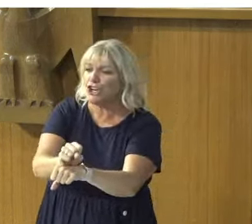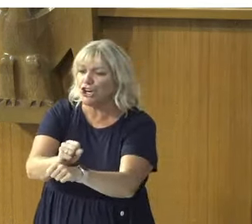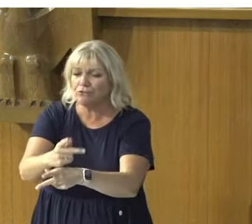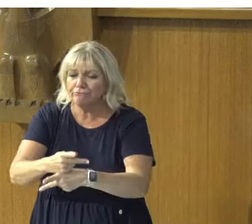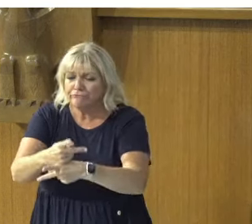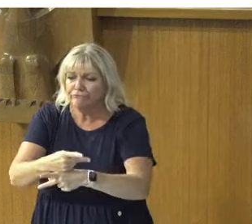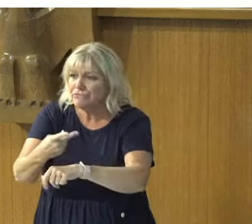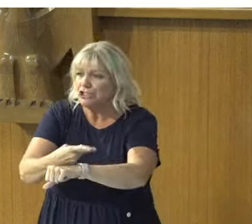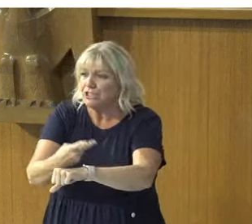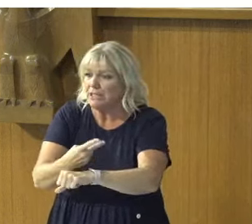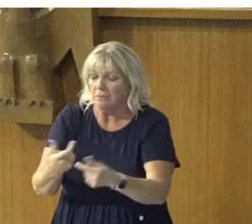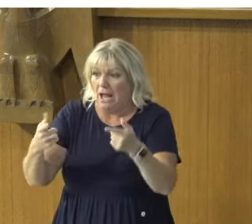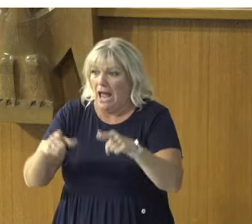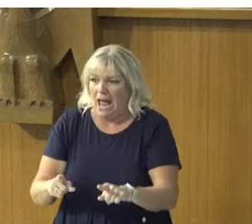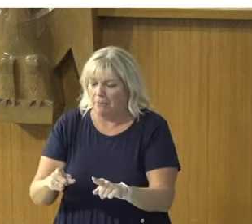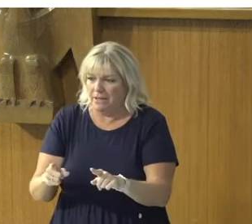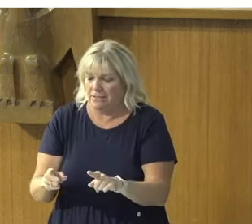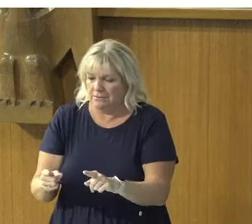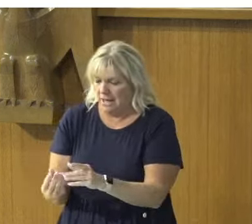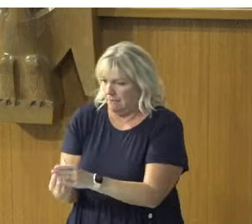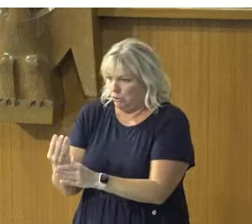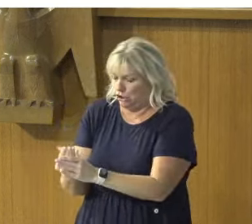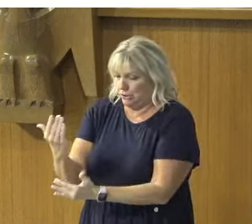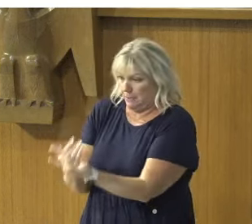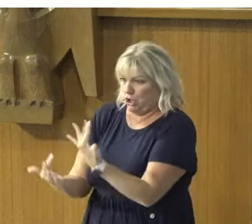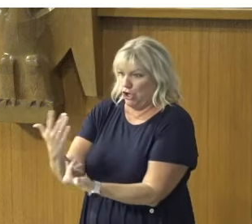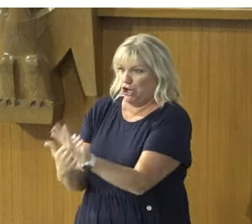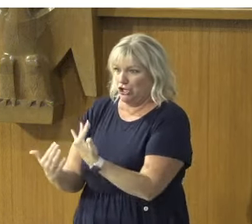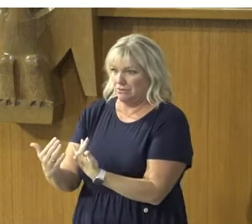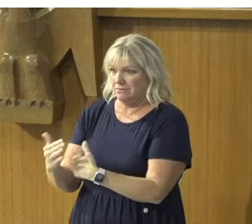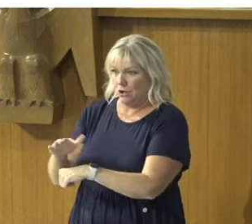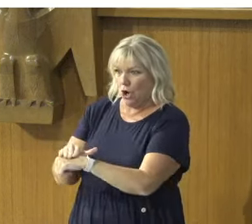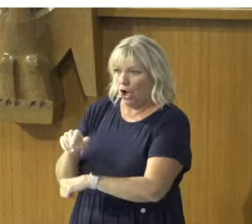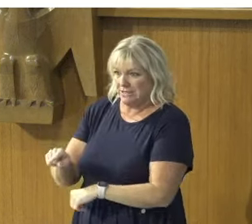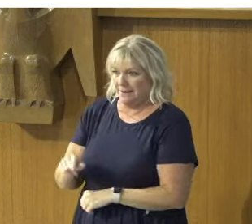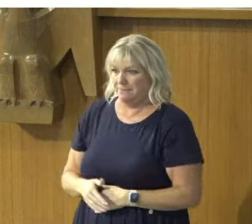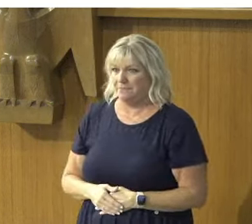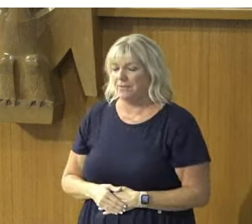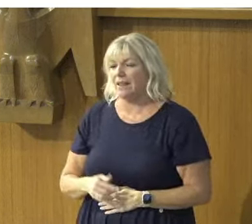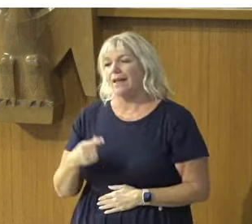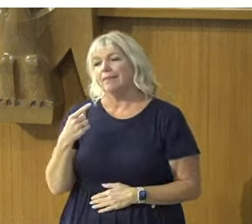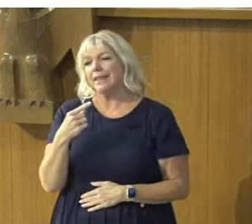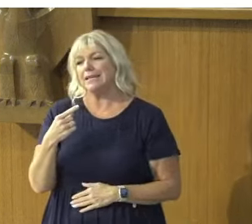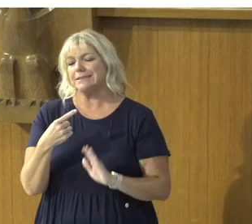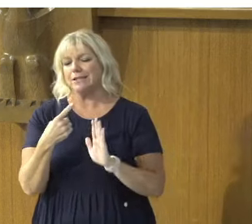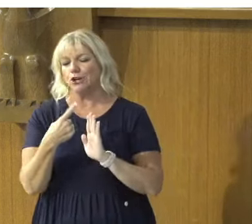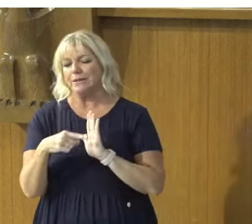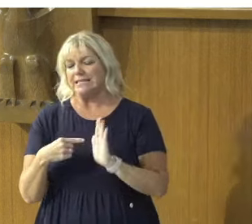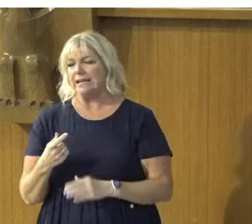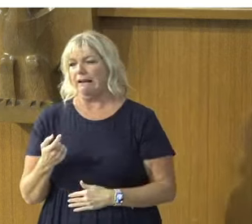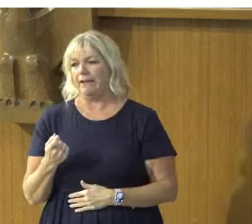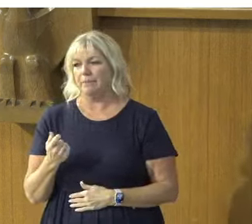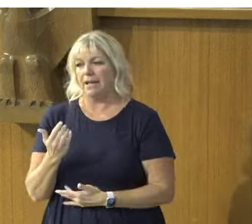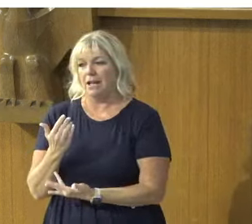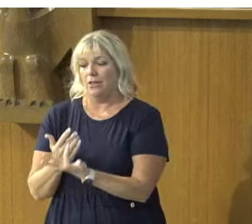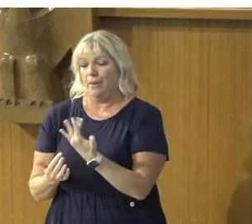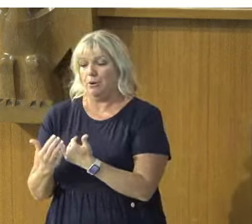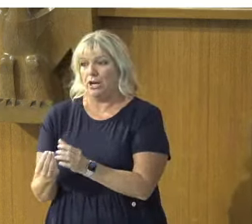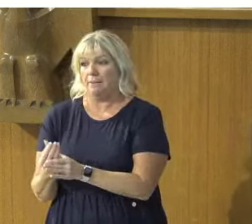shepherd when this burning bush comes to him. And now I will say my critique of this one is that the burning bush on the right side